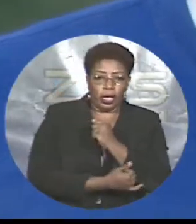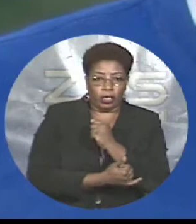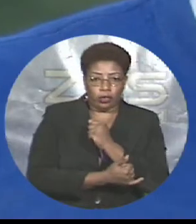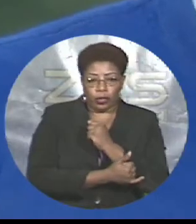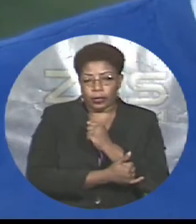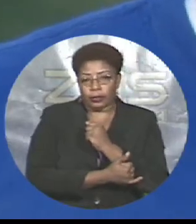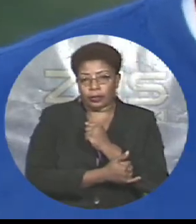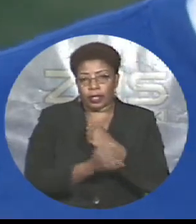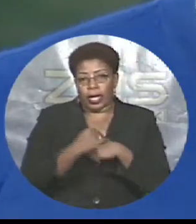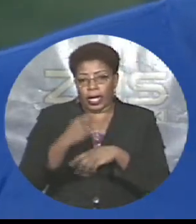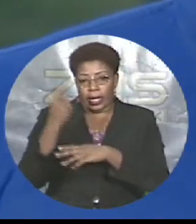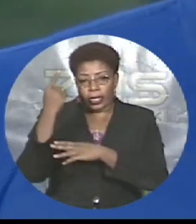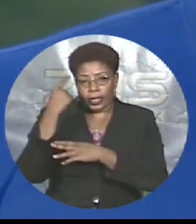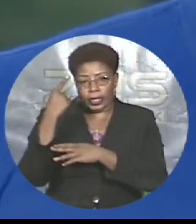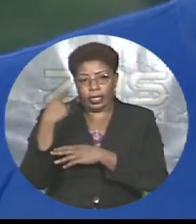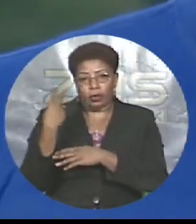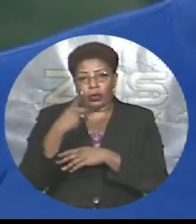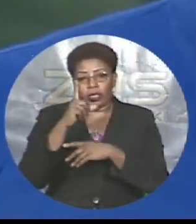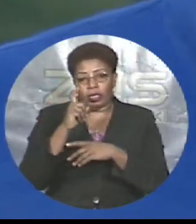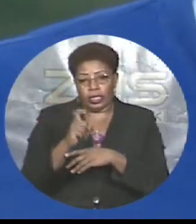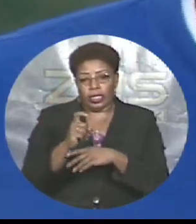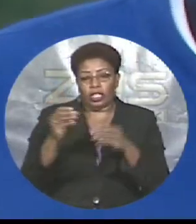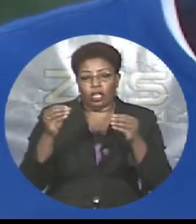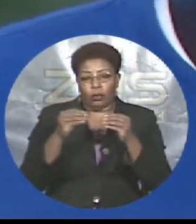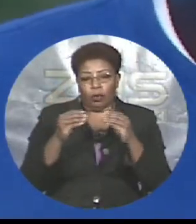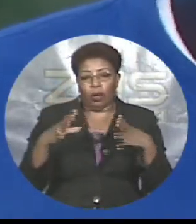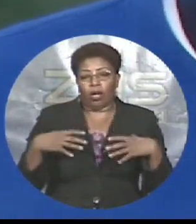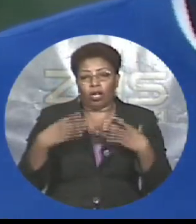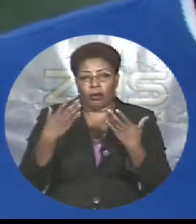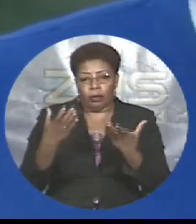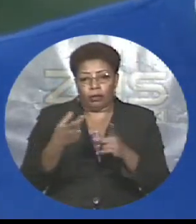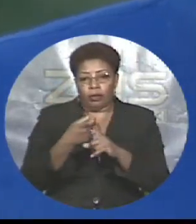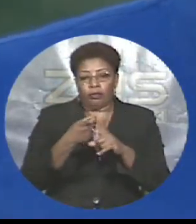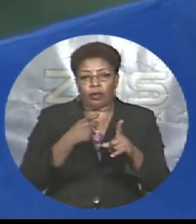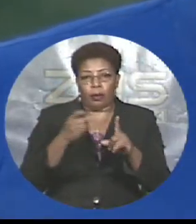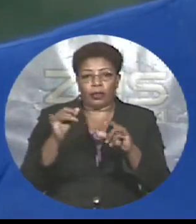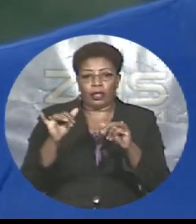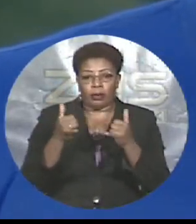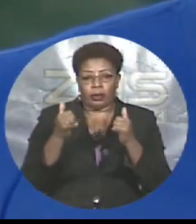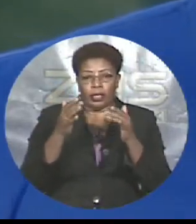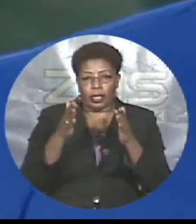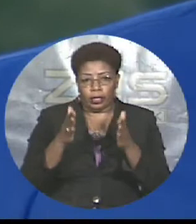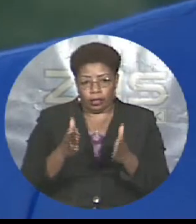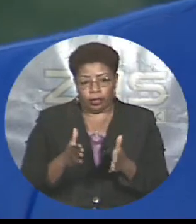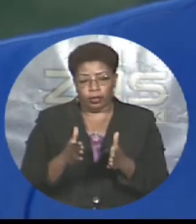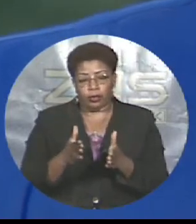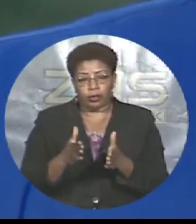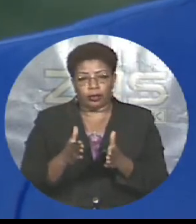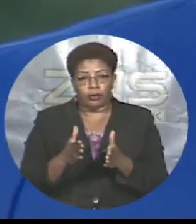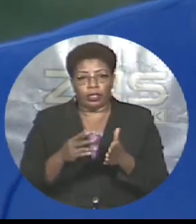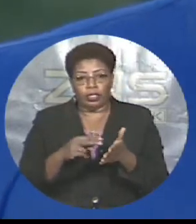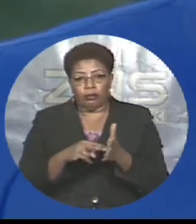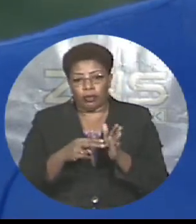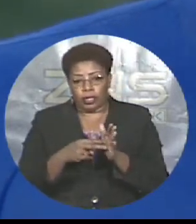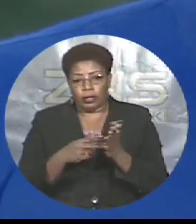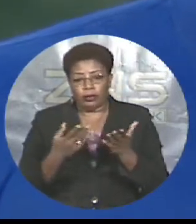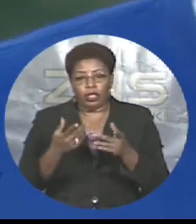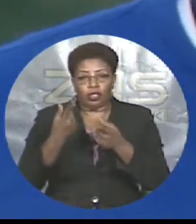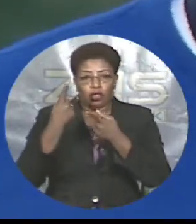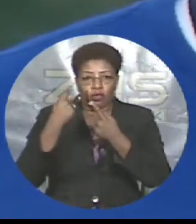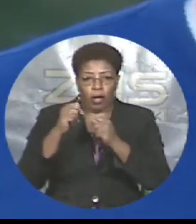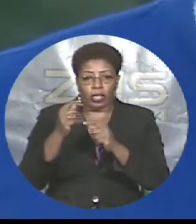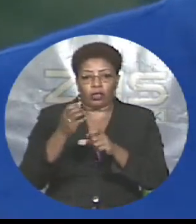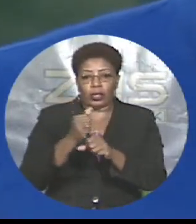think, too, that we need a greater commitment from the players with respect to trying to